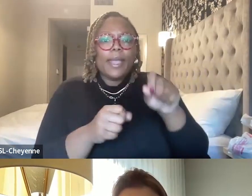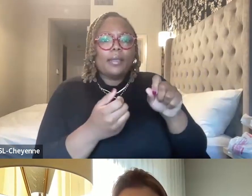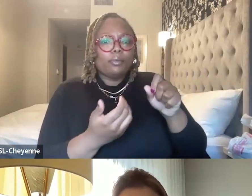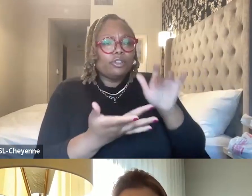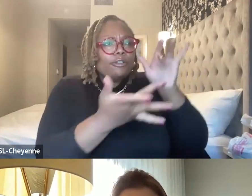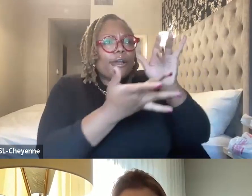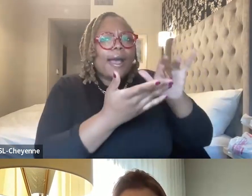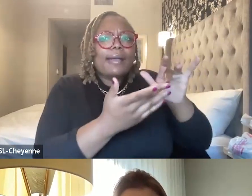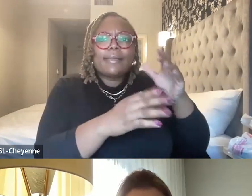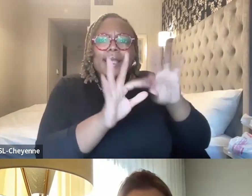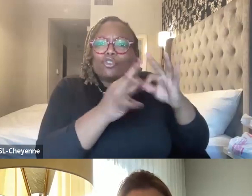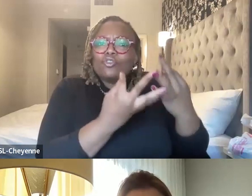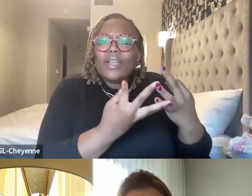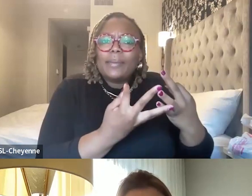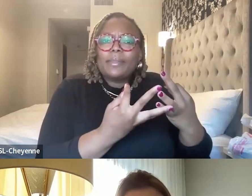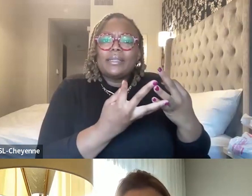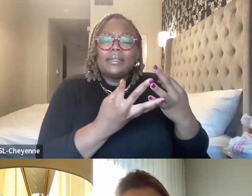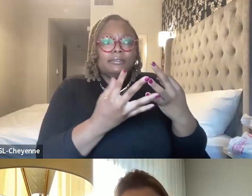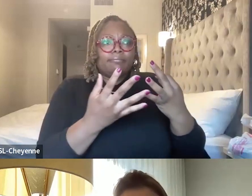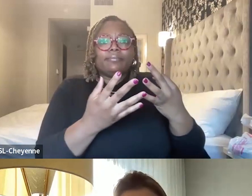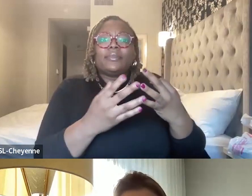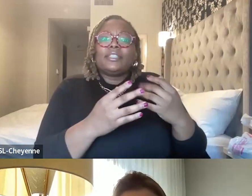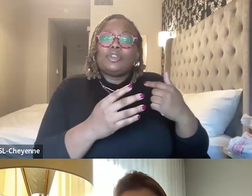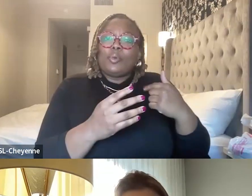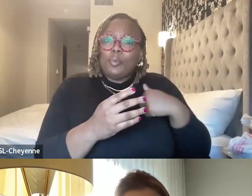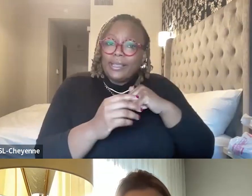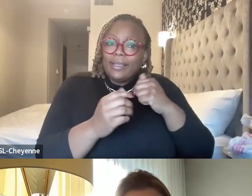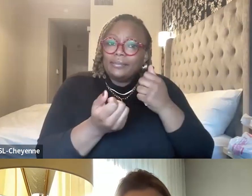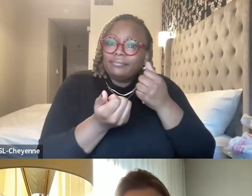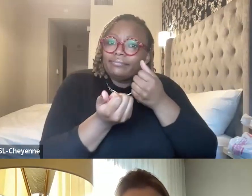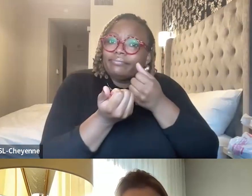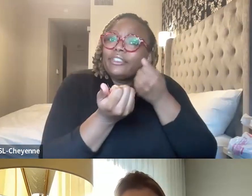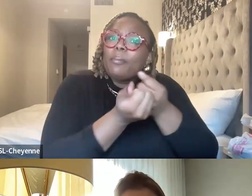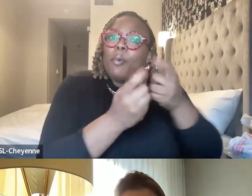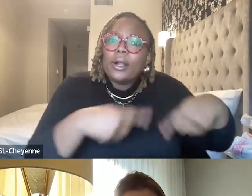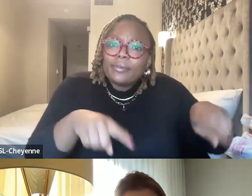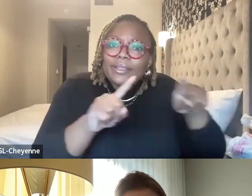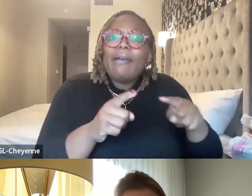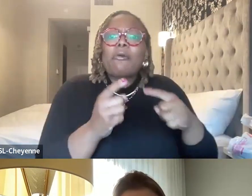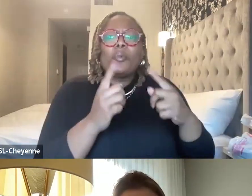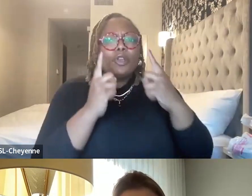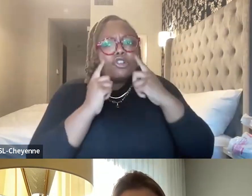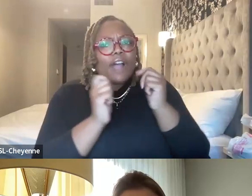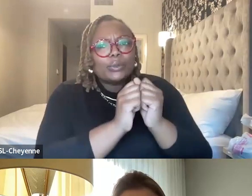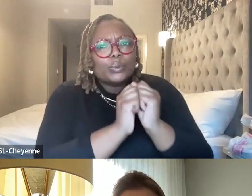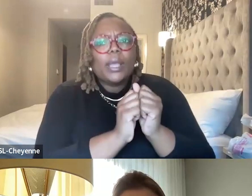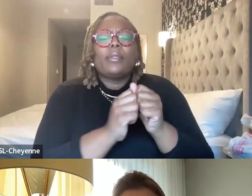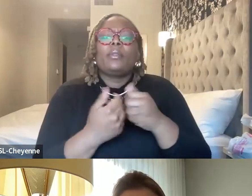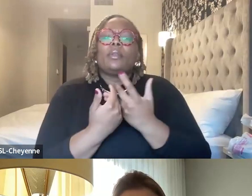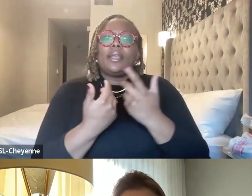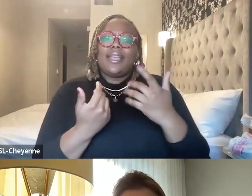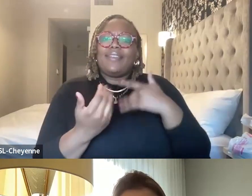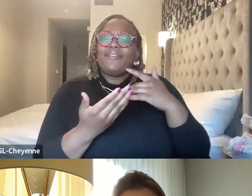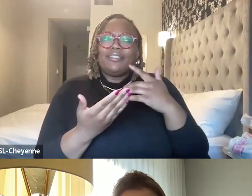reach those couples and put us together in a home theater to watch together, cry together, and feel